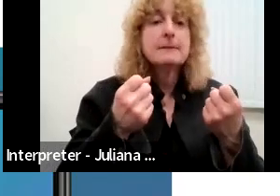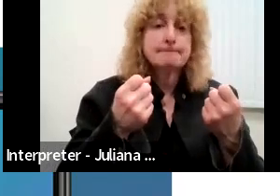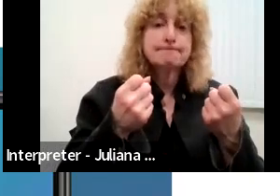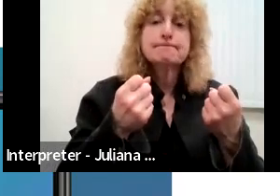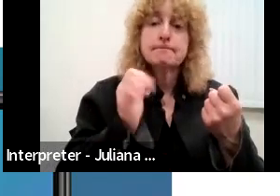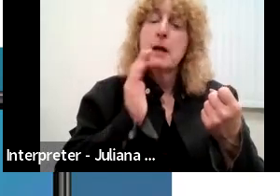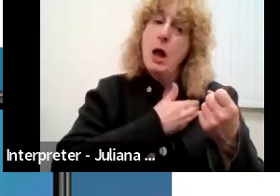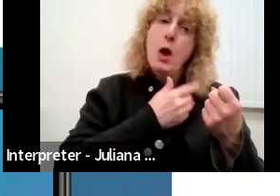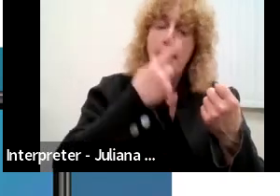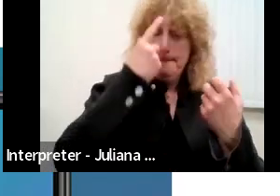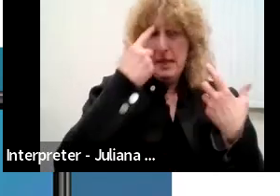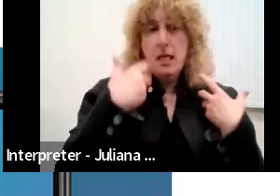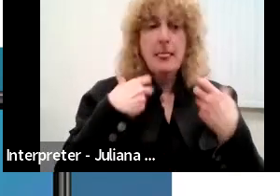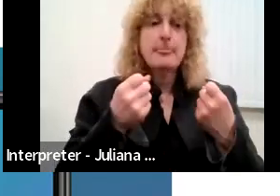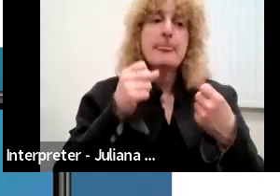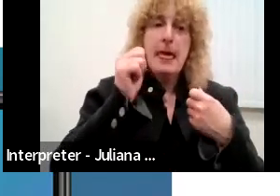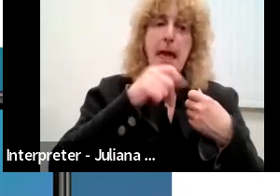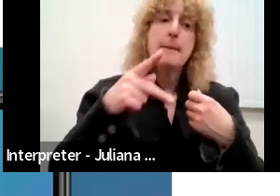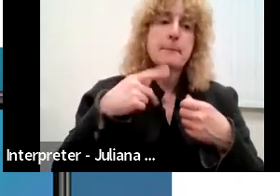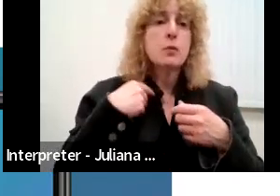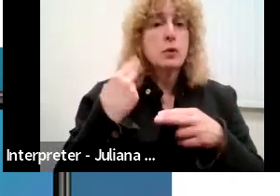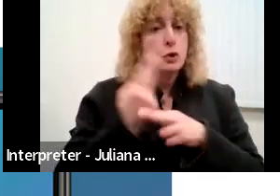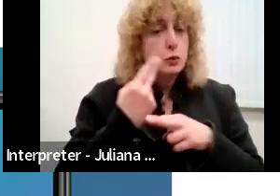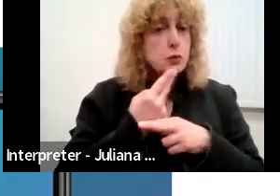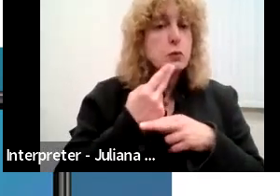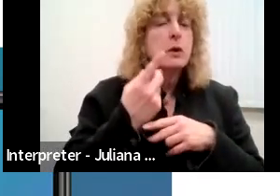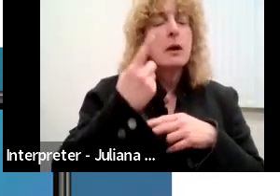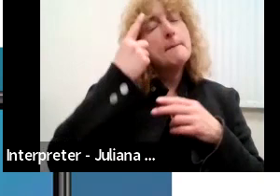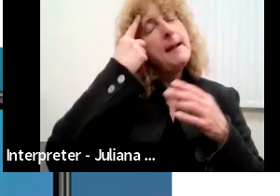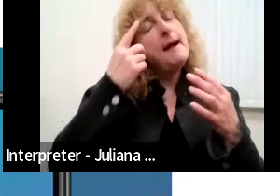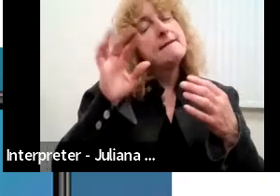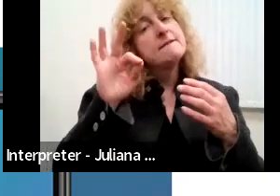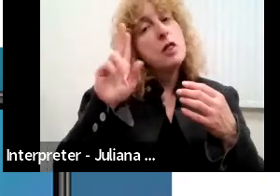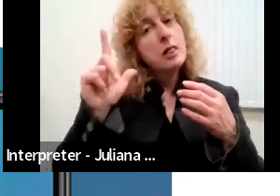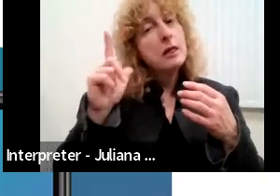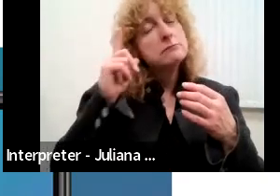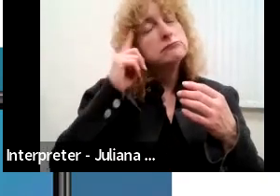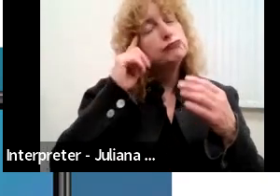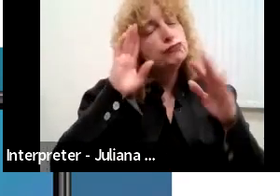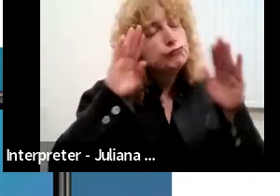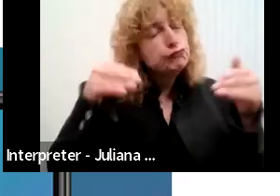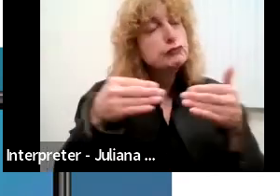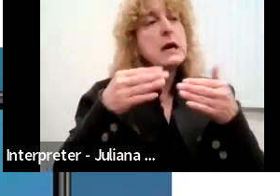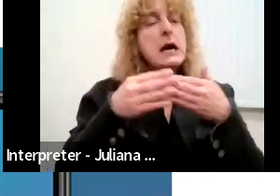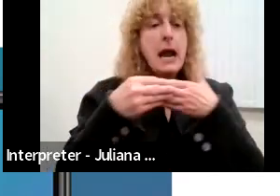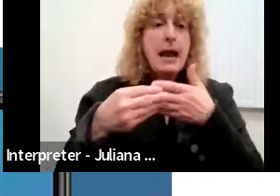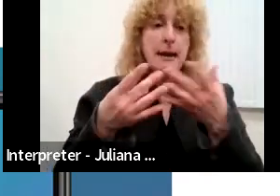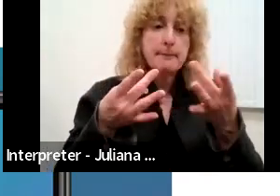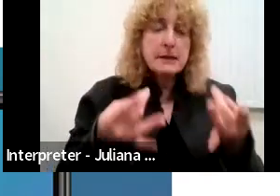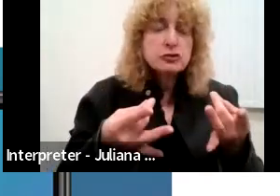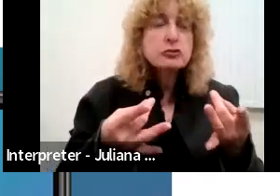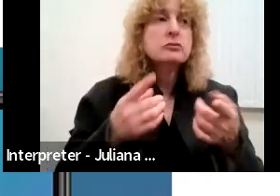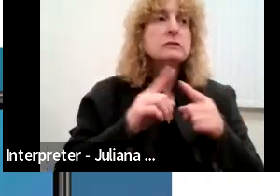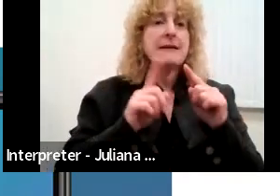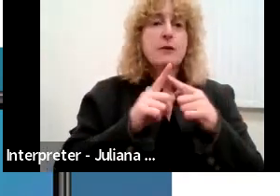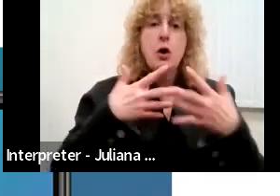Our mental health apps that we have used, the mindfulness app, which is guided meditation. We have different